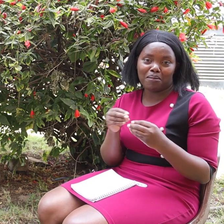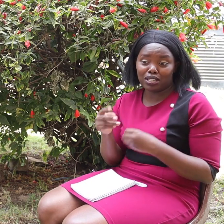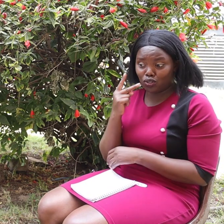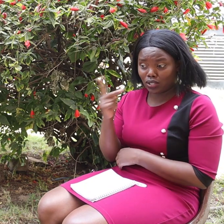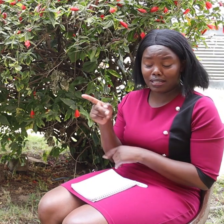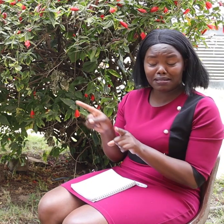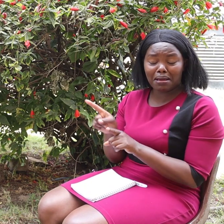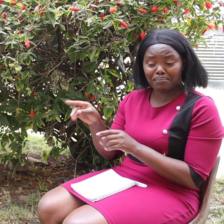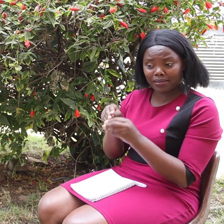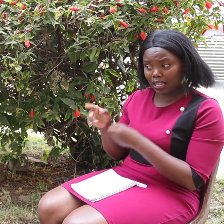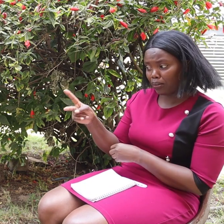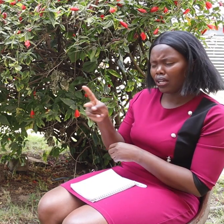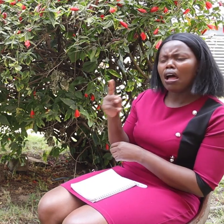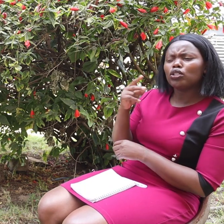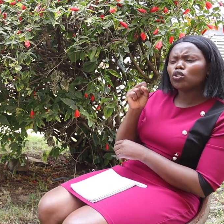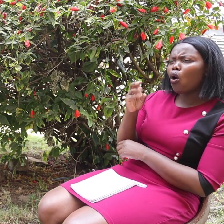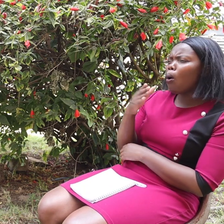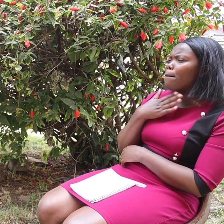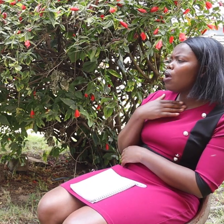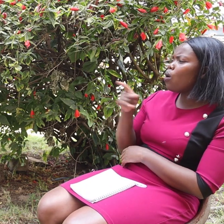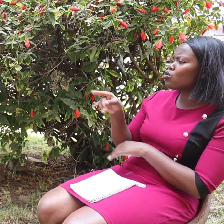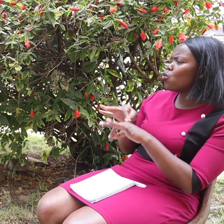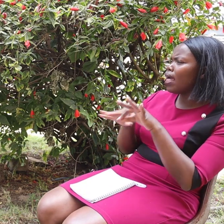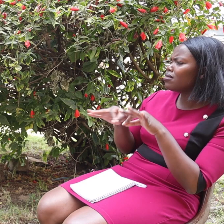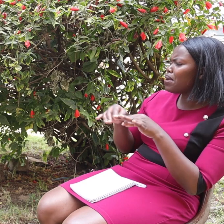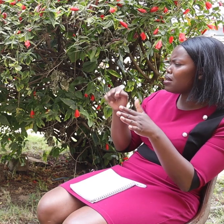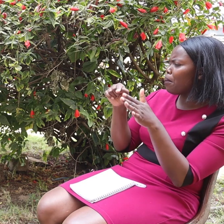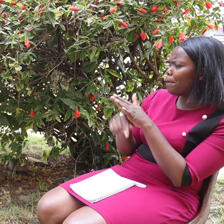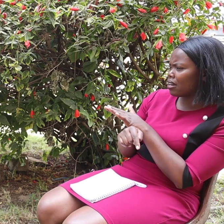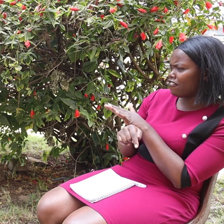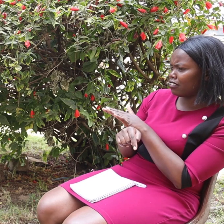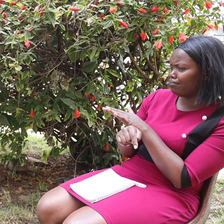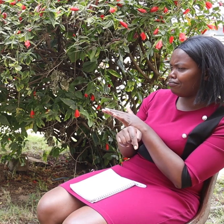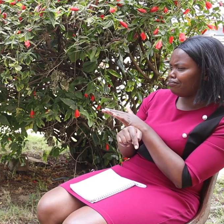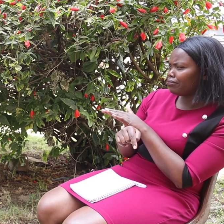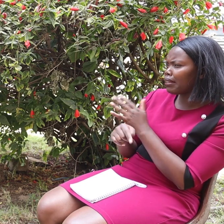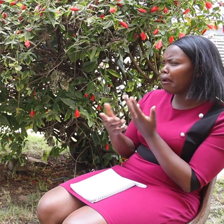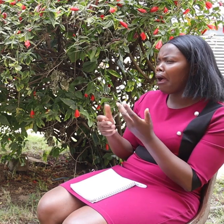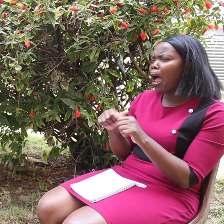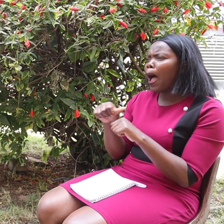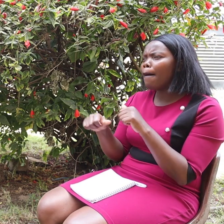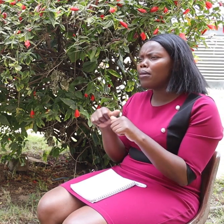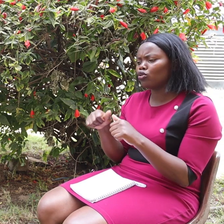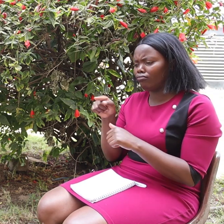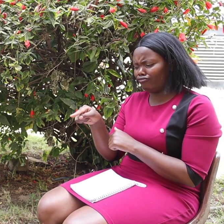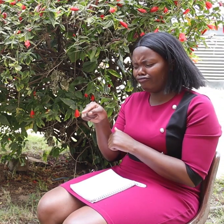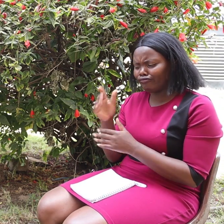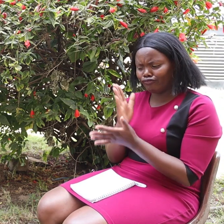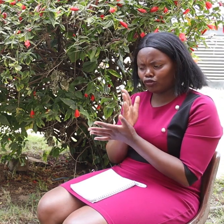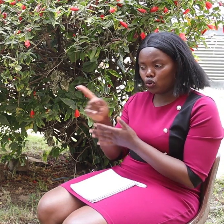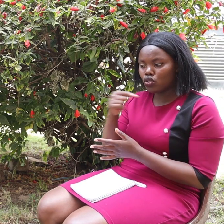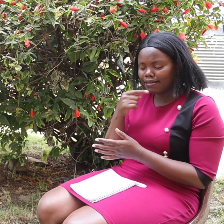You might be shocked, like we've seen in the case of Winnie. Now, please, I want you to explain for us a little bit further about.